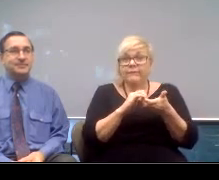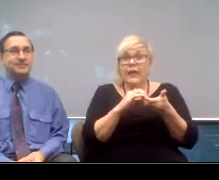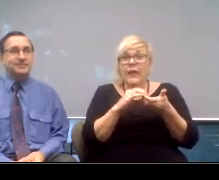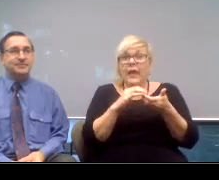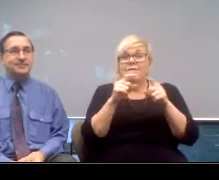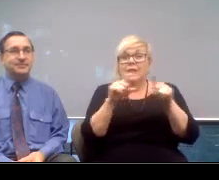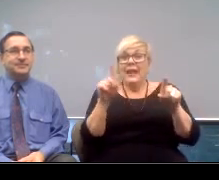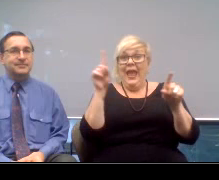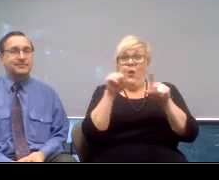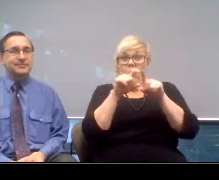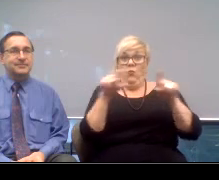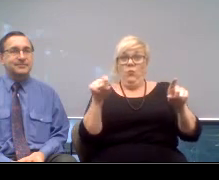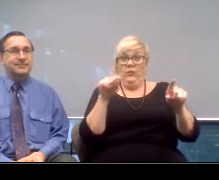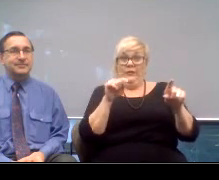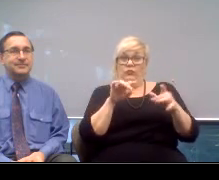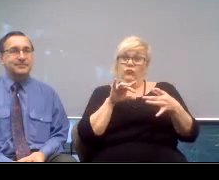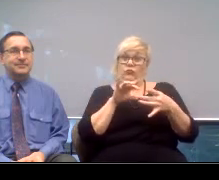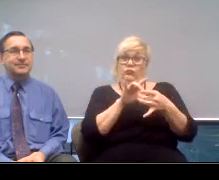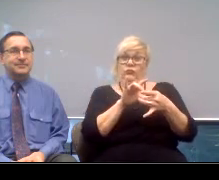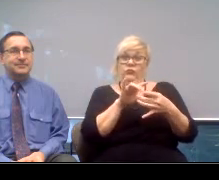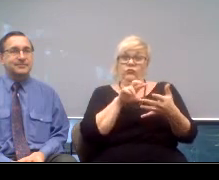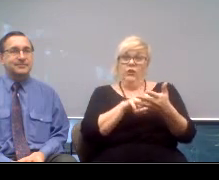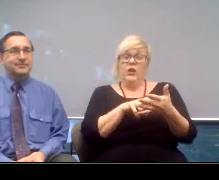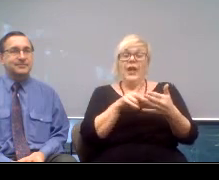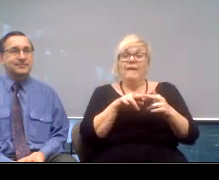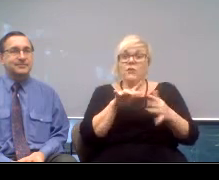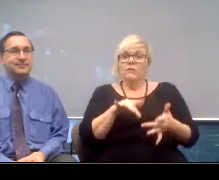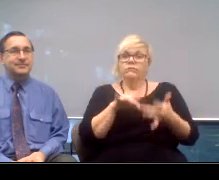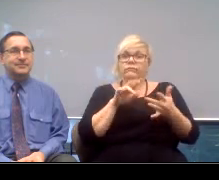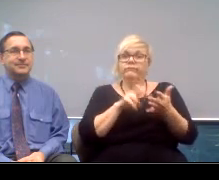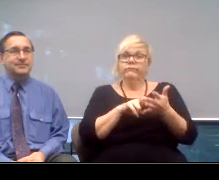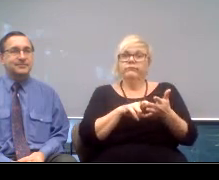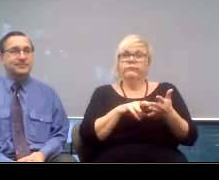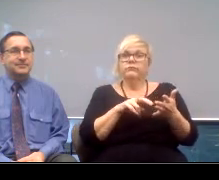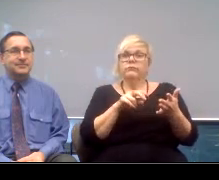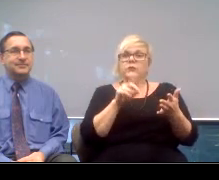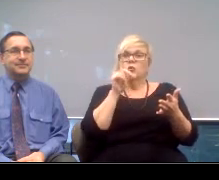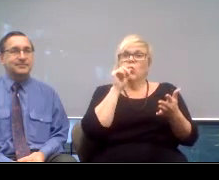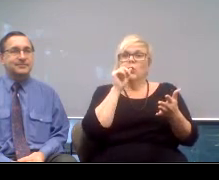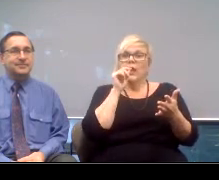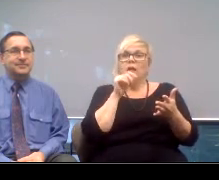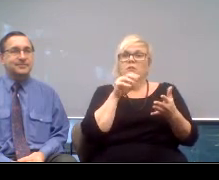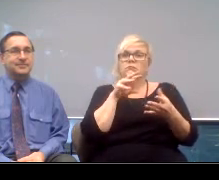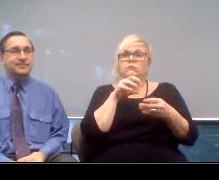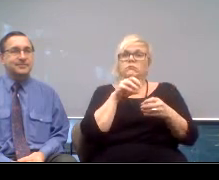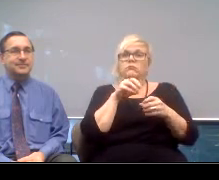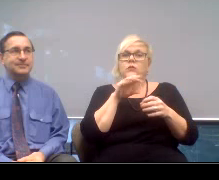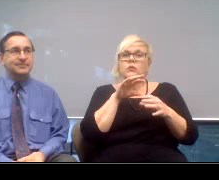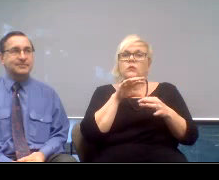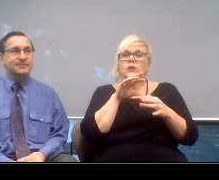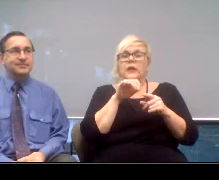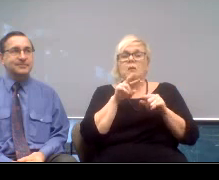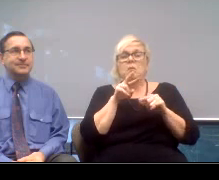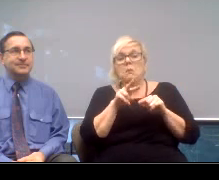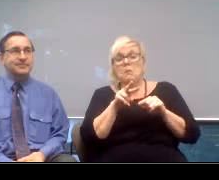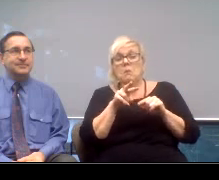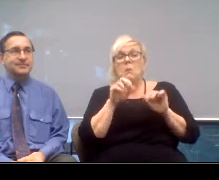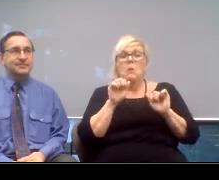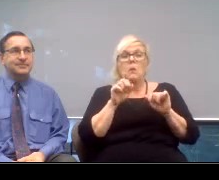screen now. If you do formally register, we know that you can come and go in the collaborative without formally registering,